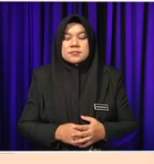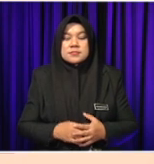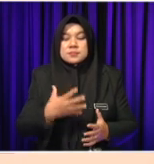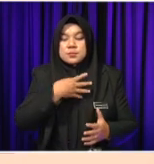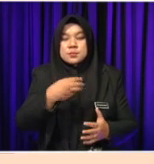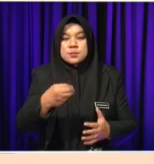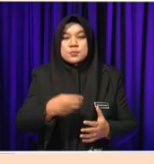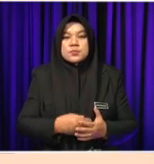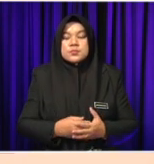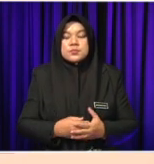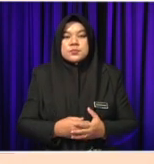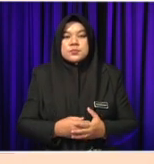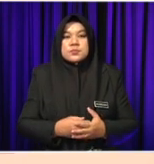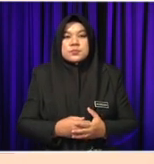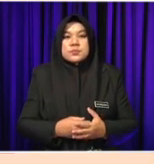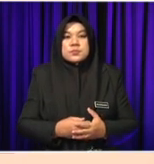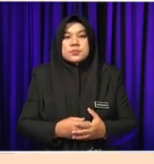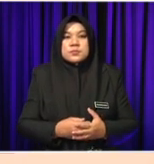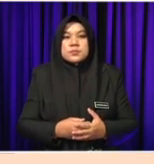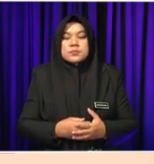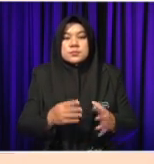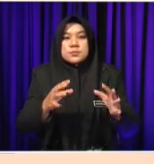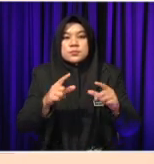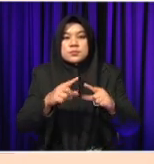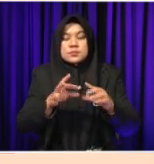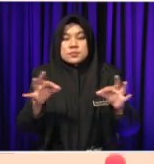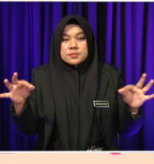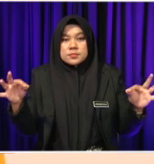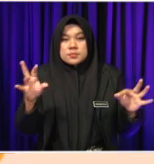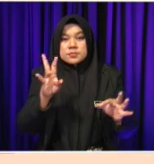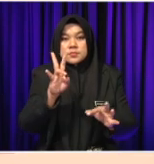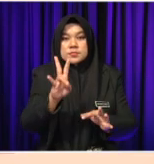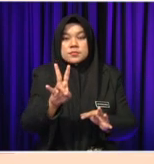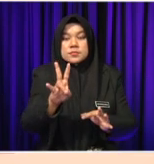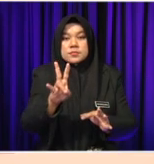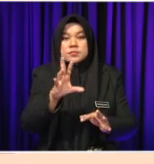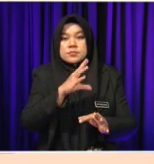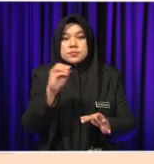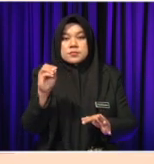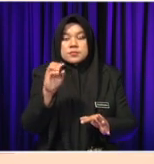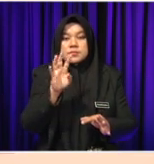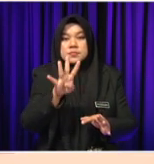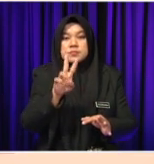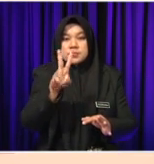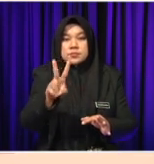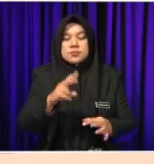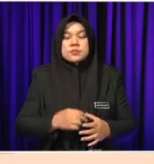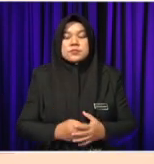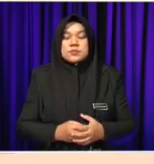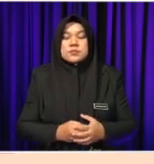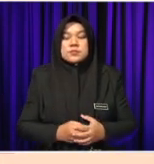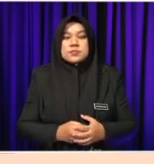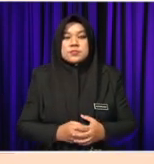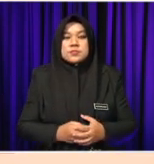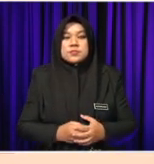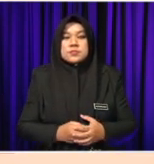colour, Faris? Line 7 and line 42. Line 7 and line 42. So what